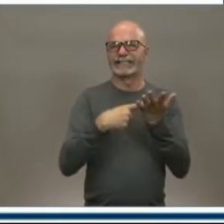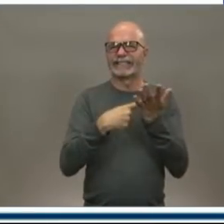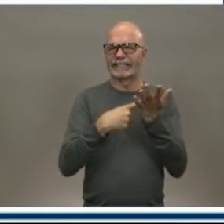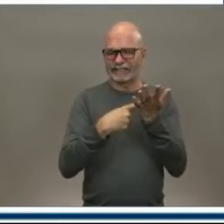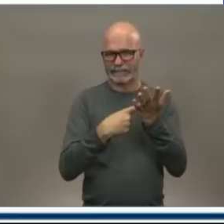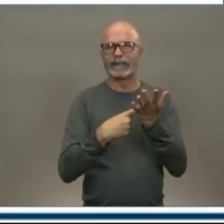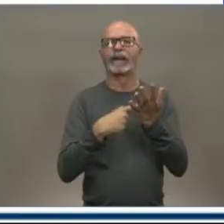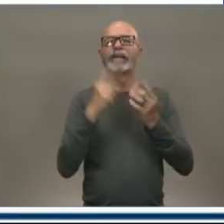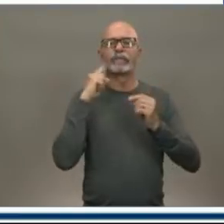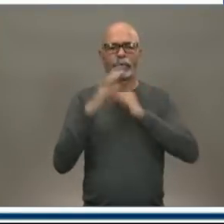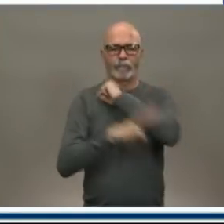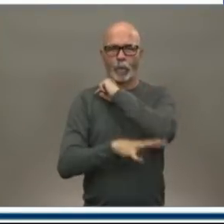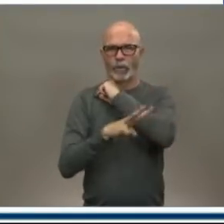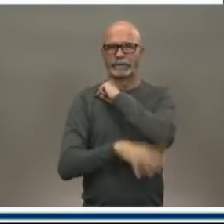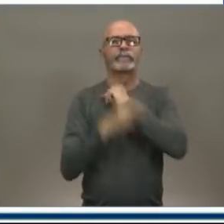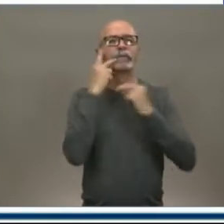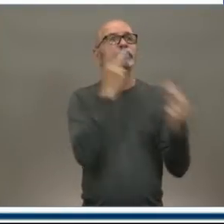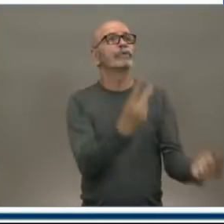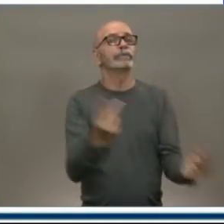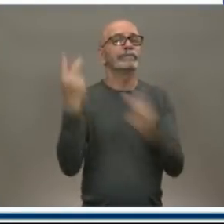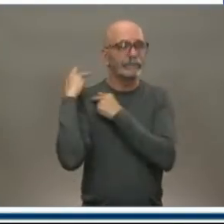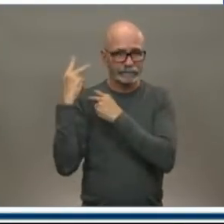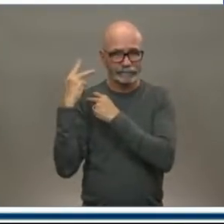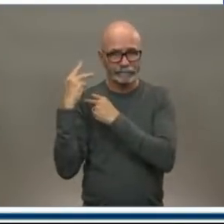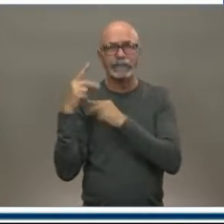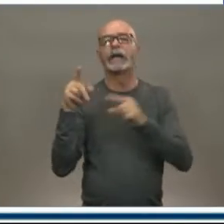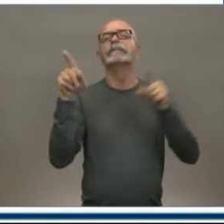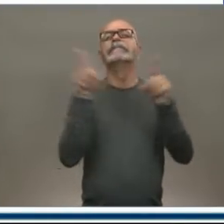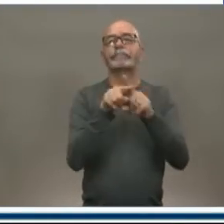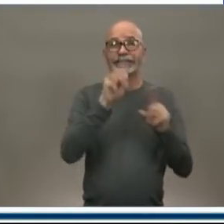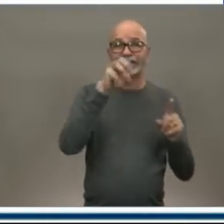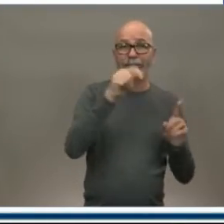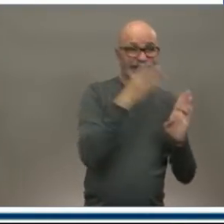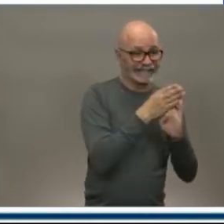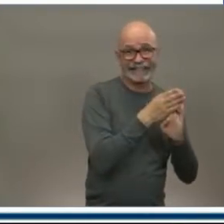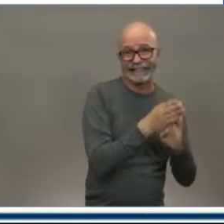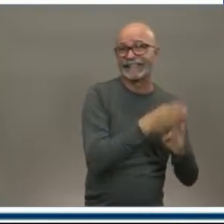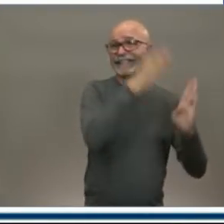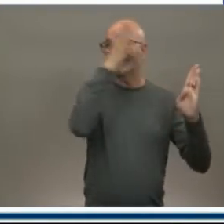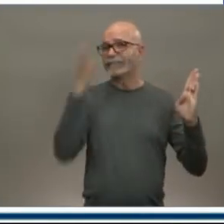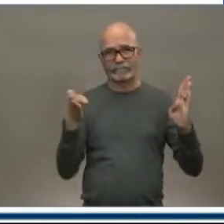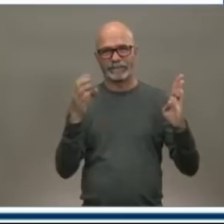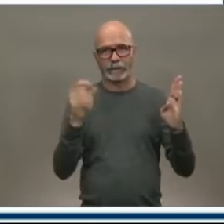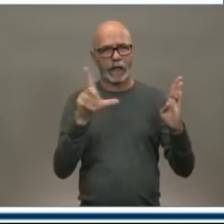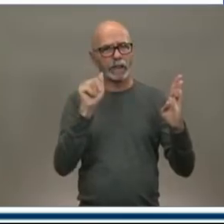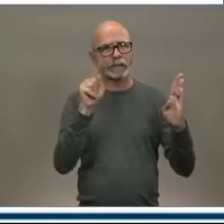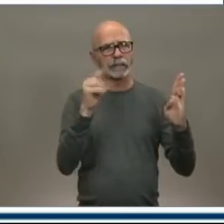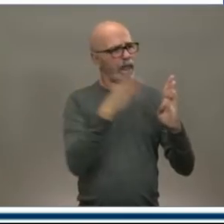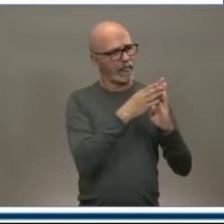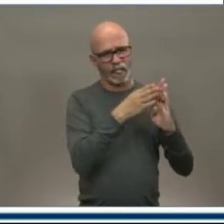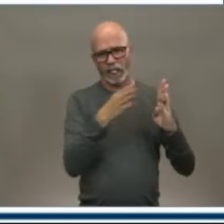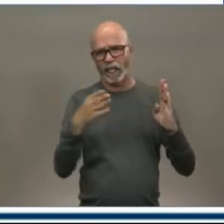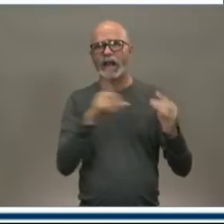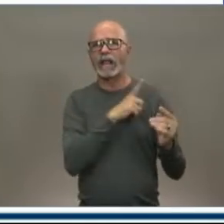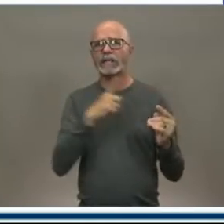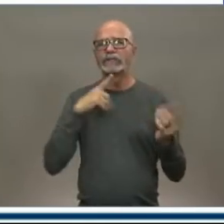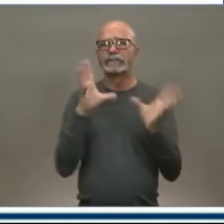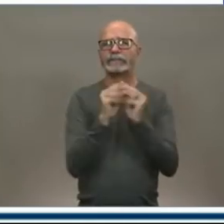There's been some where I've held it in September. Much of that had to do with other conflicts in my schedule.